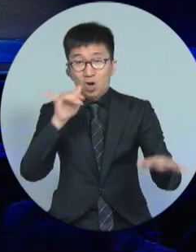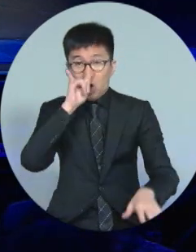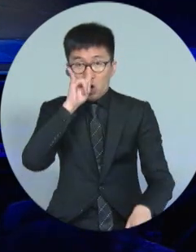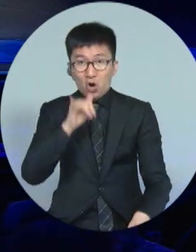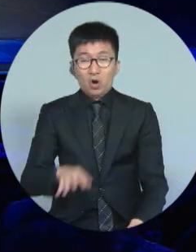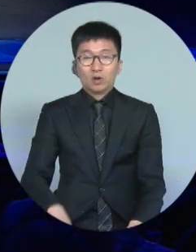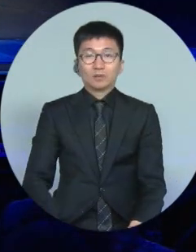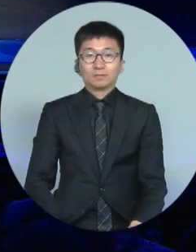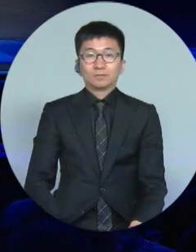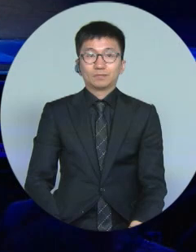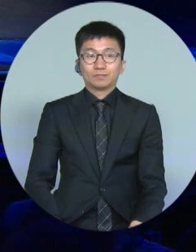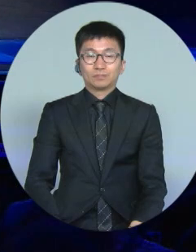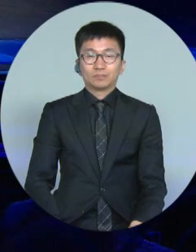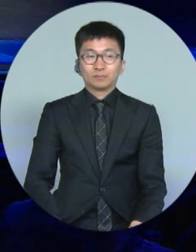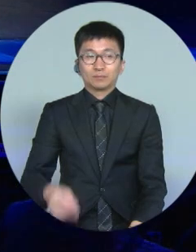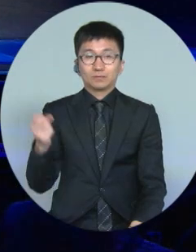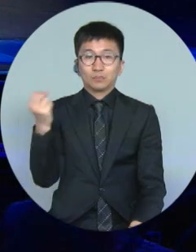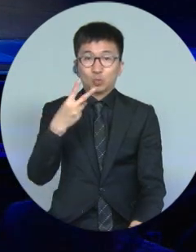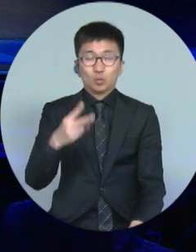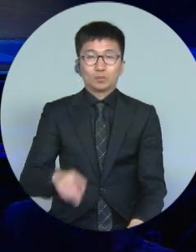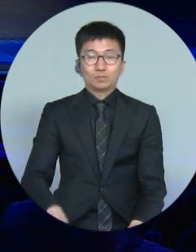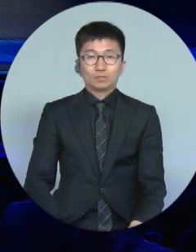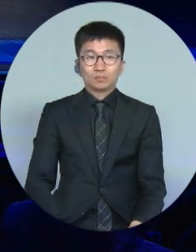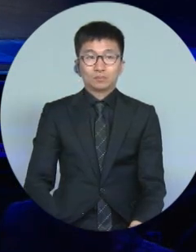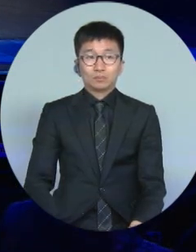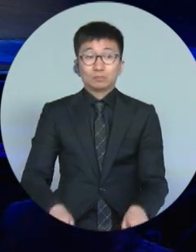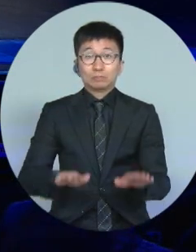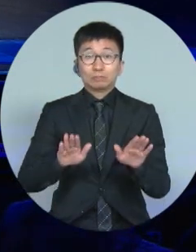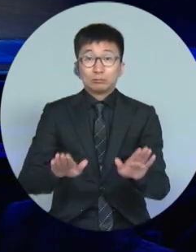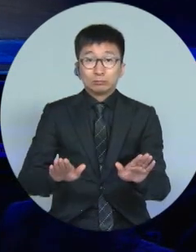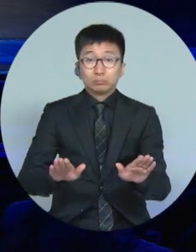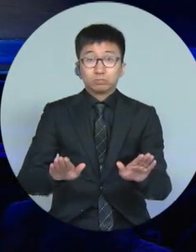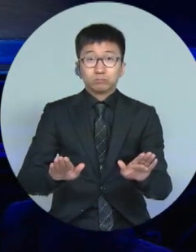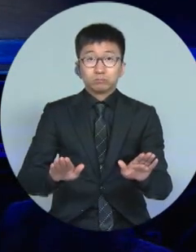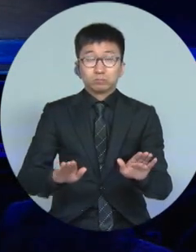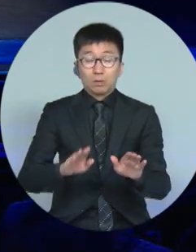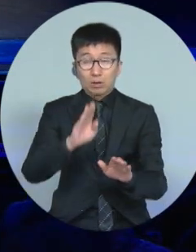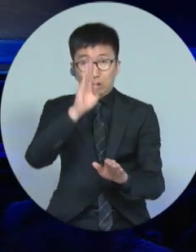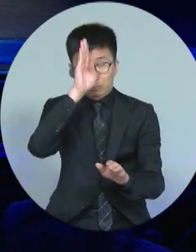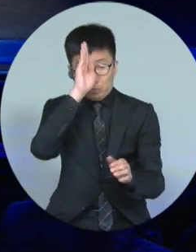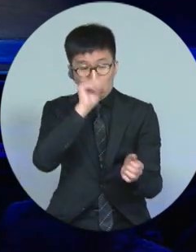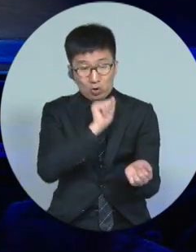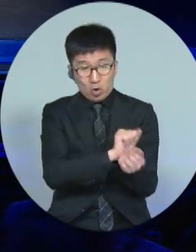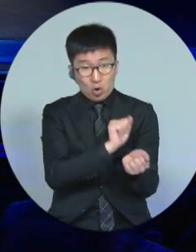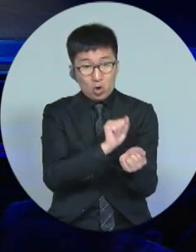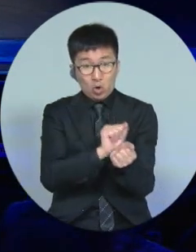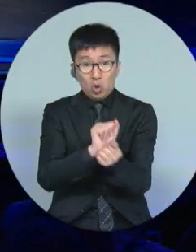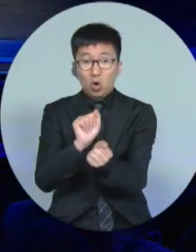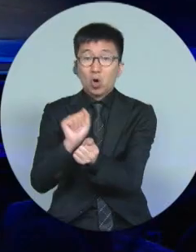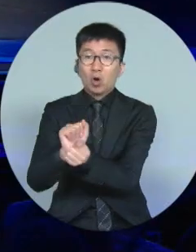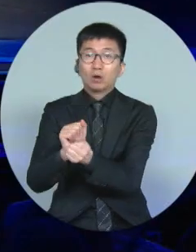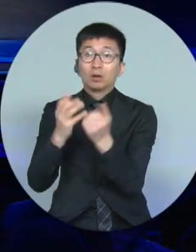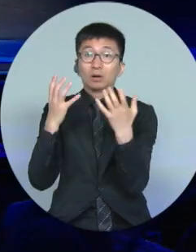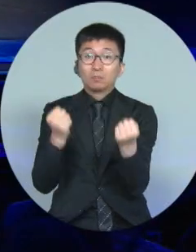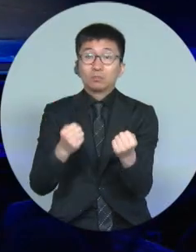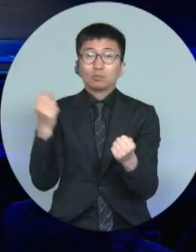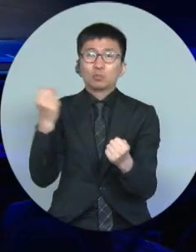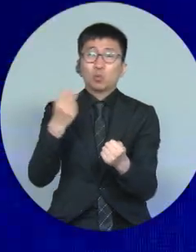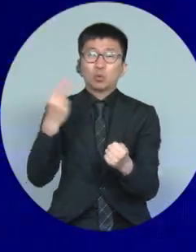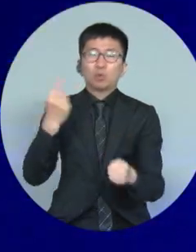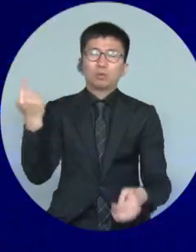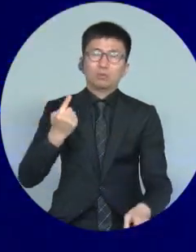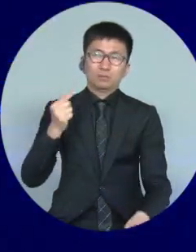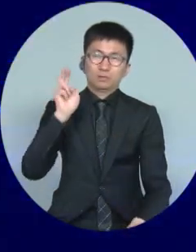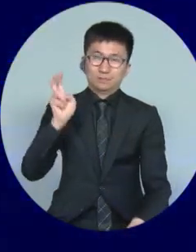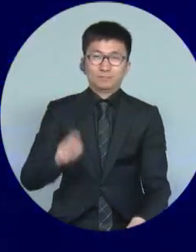century. There's also the crisis of public health, a demographic crisis where fertility levels